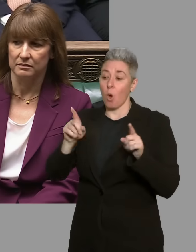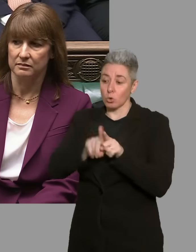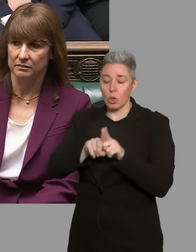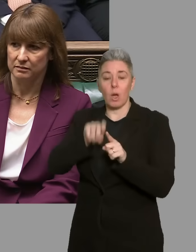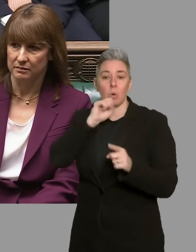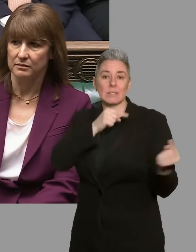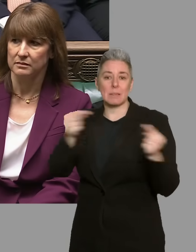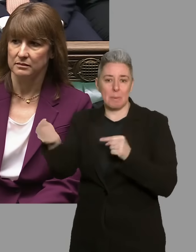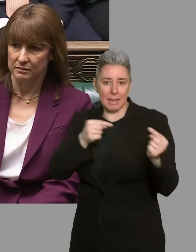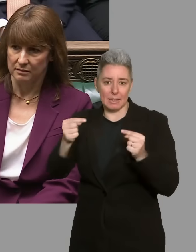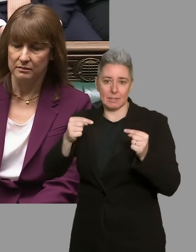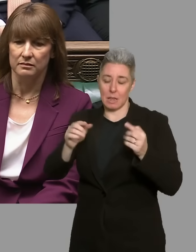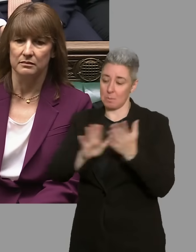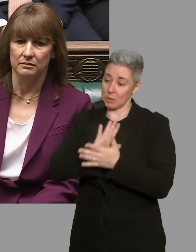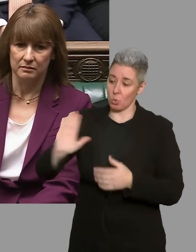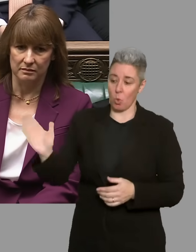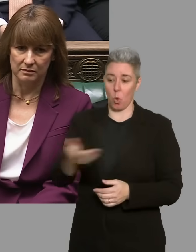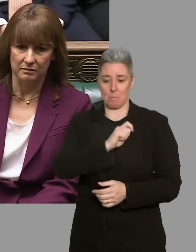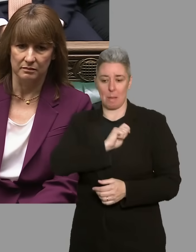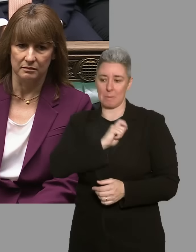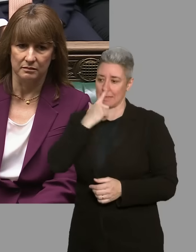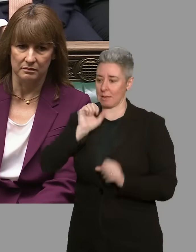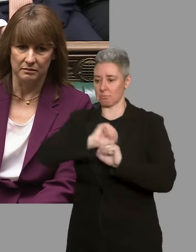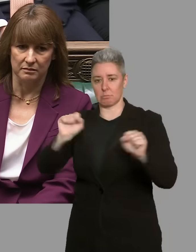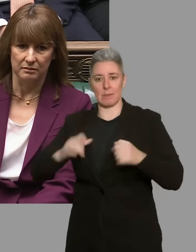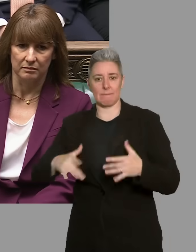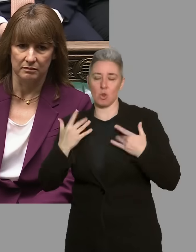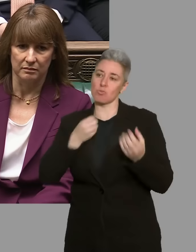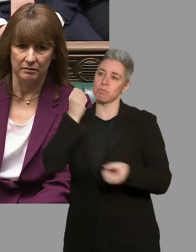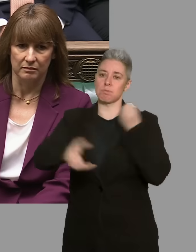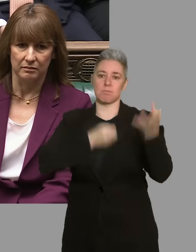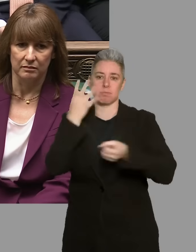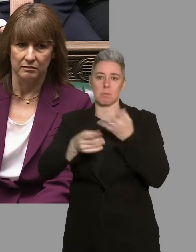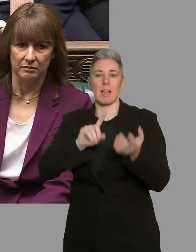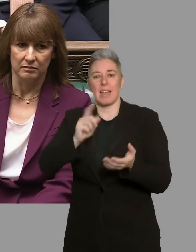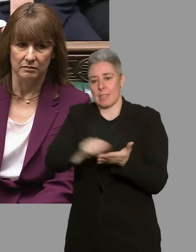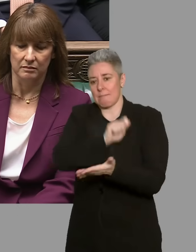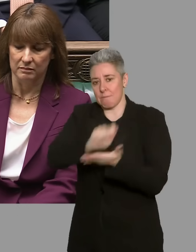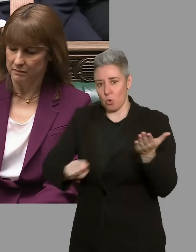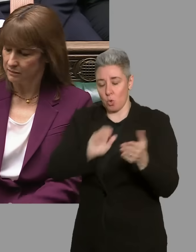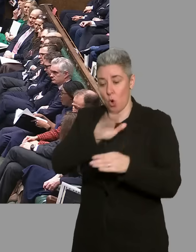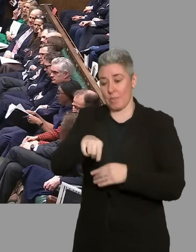vote in this House on the issue, which, to my mind, is the proper procedure in a